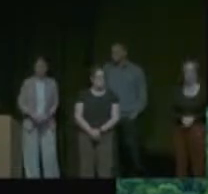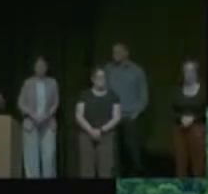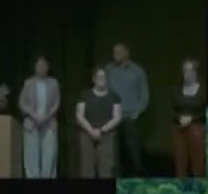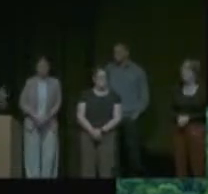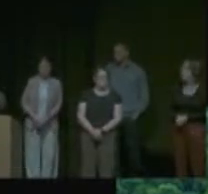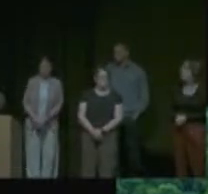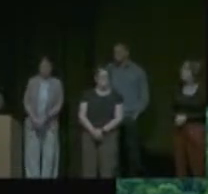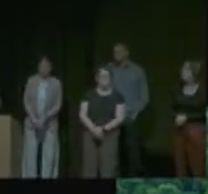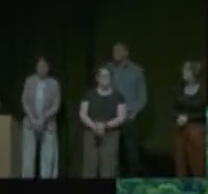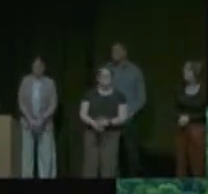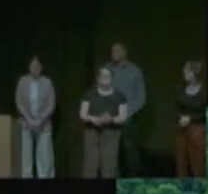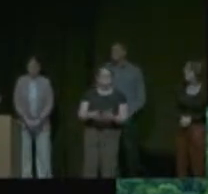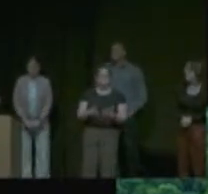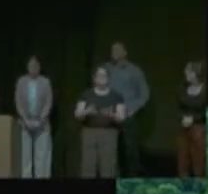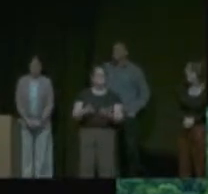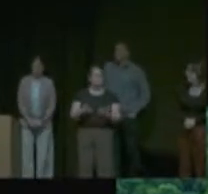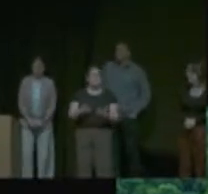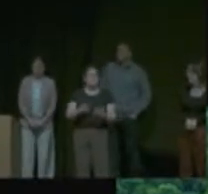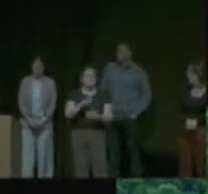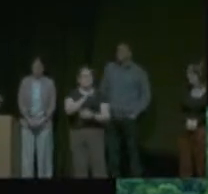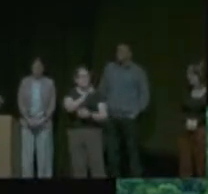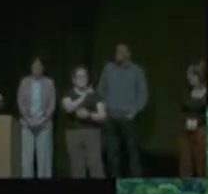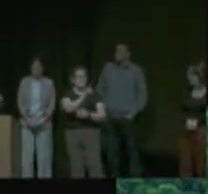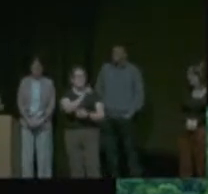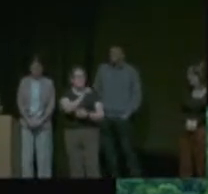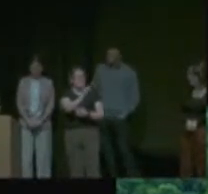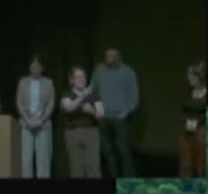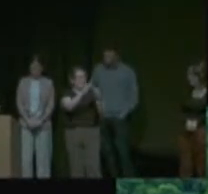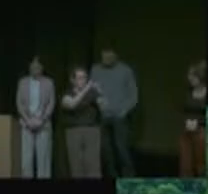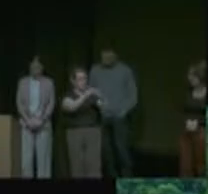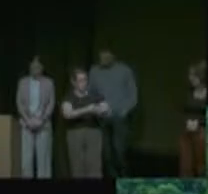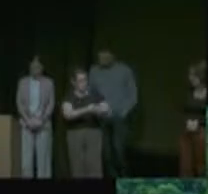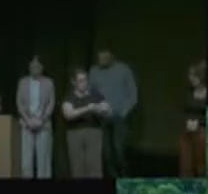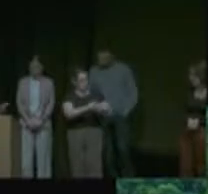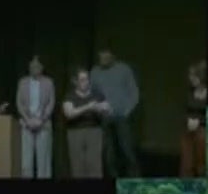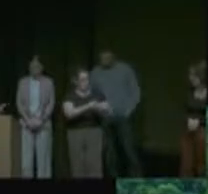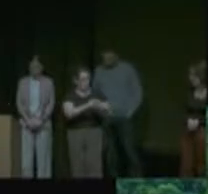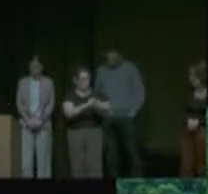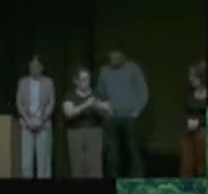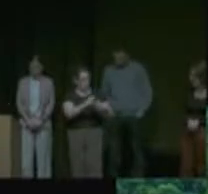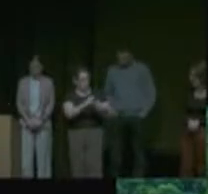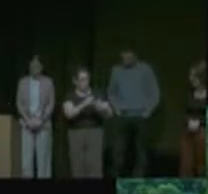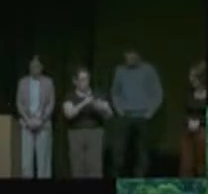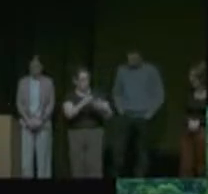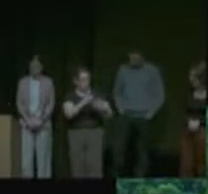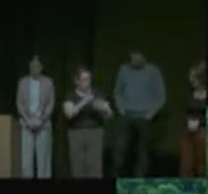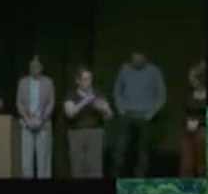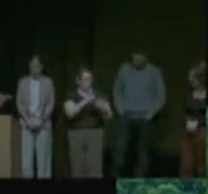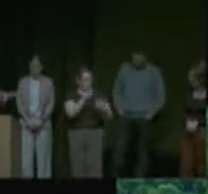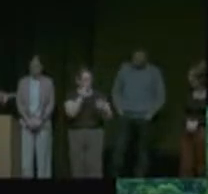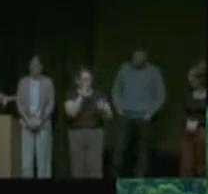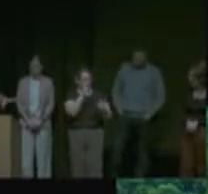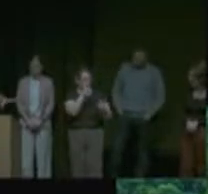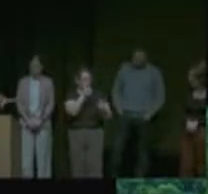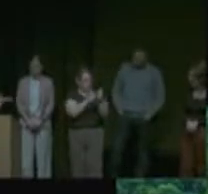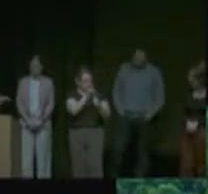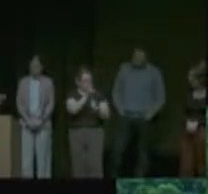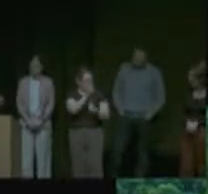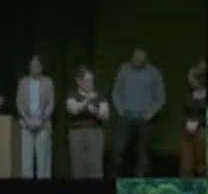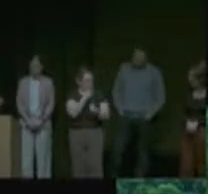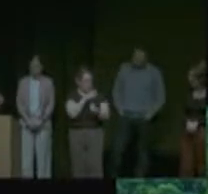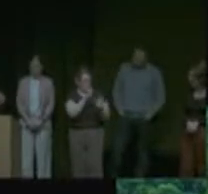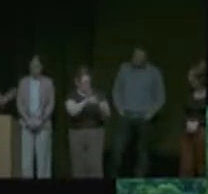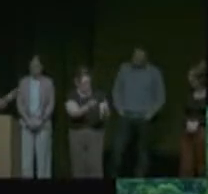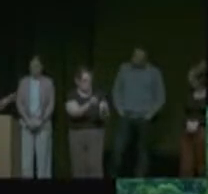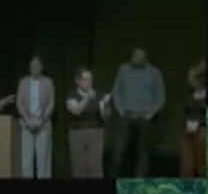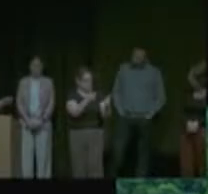So when we look at dam removals and what dams we're saying, hey, this would be a great idea to remove. I do not disagree with you. It would